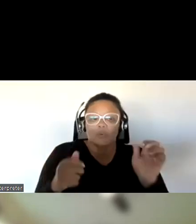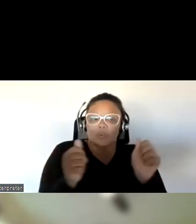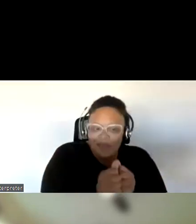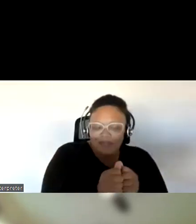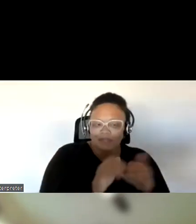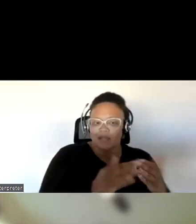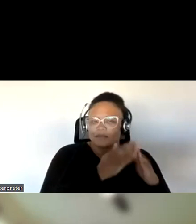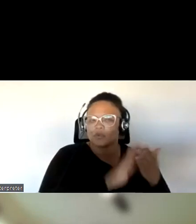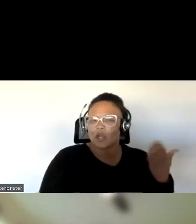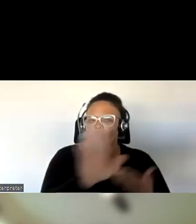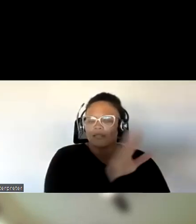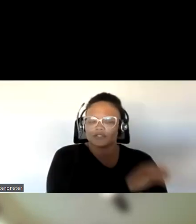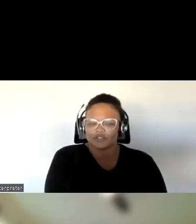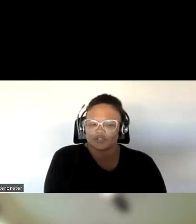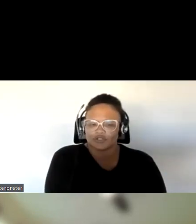college.